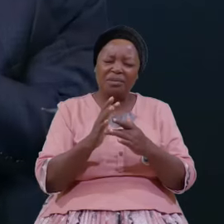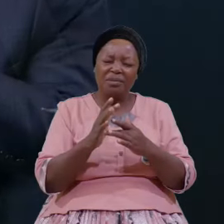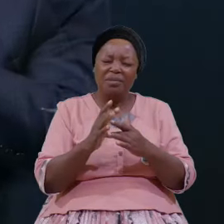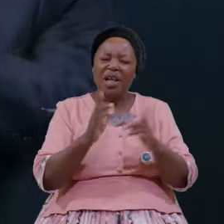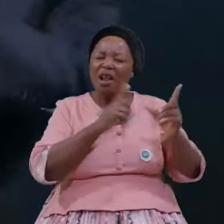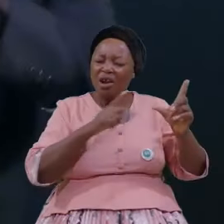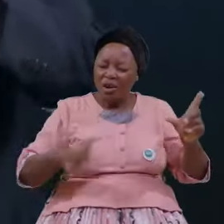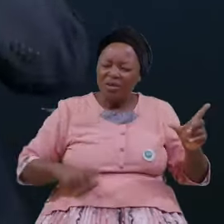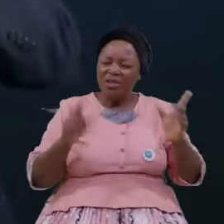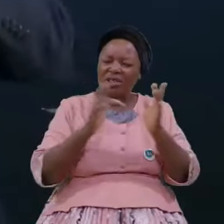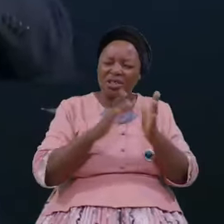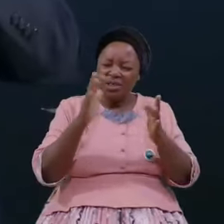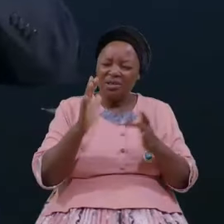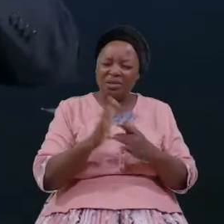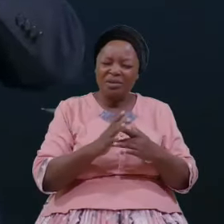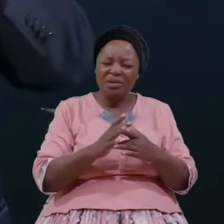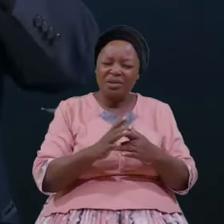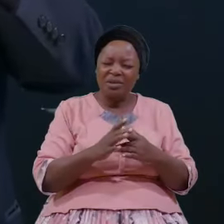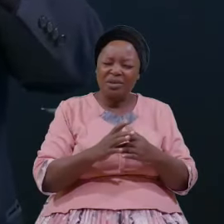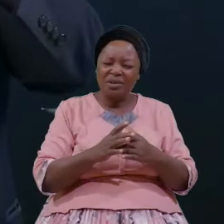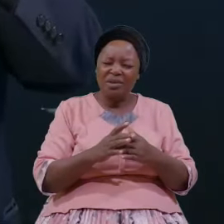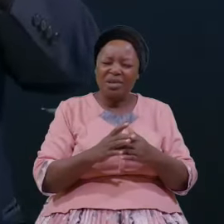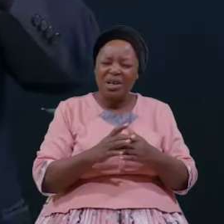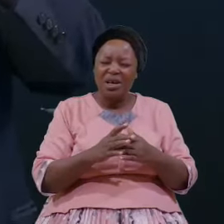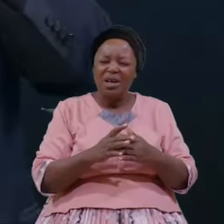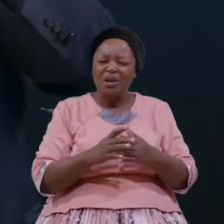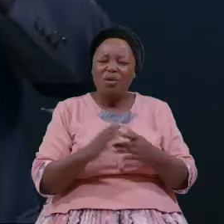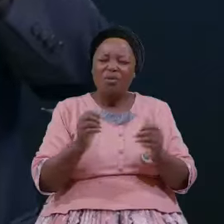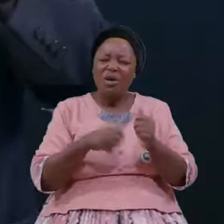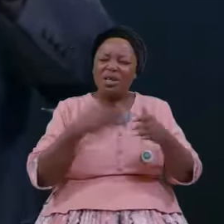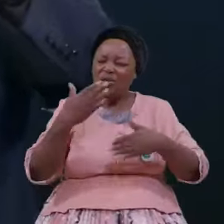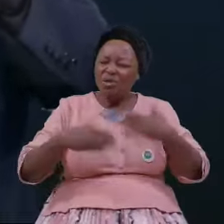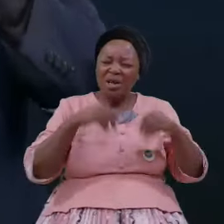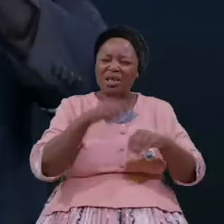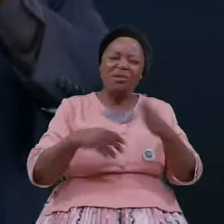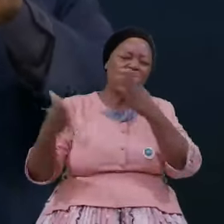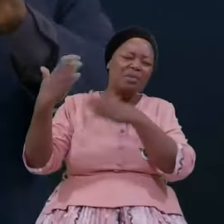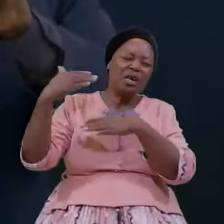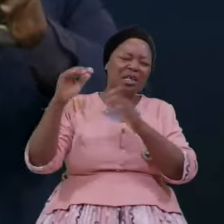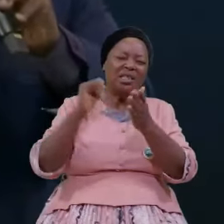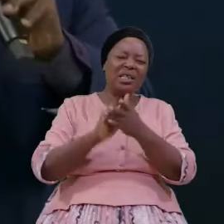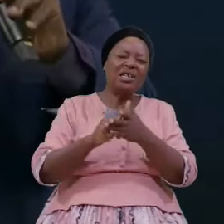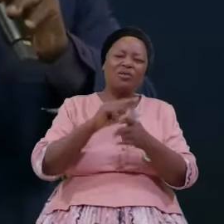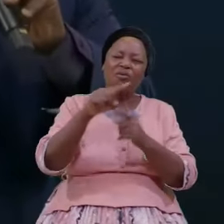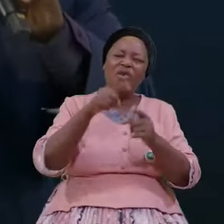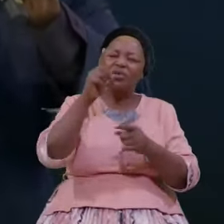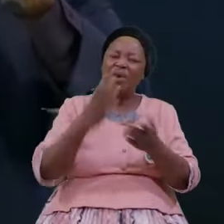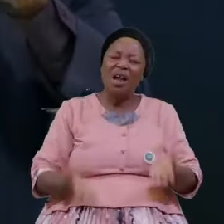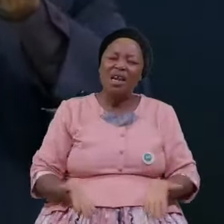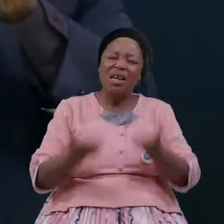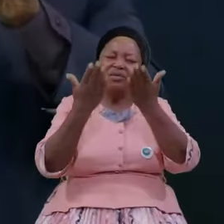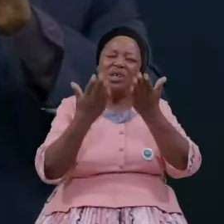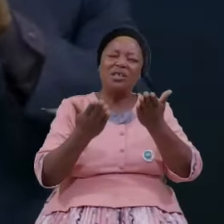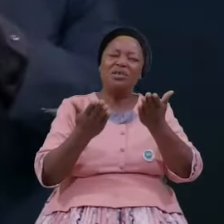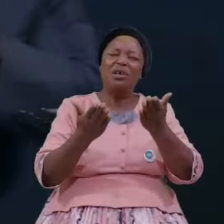Jesus, we rejoice in the fact that when you are lifted up, You'll draw